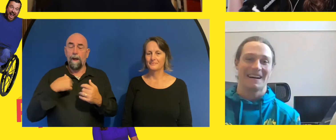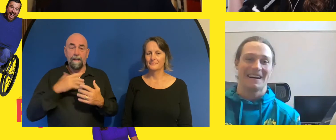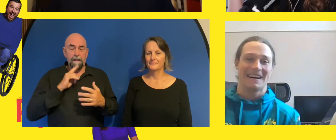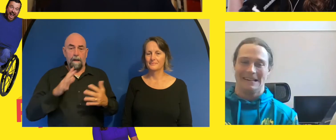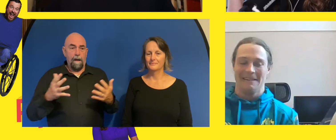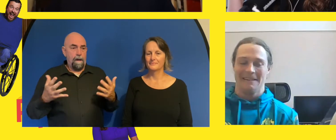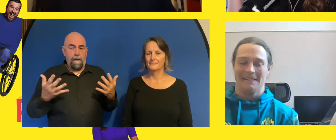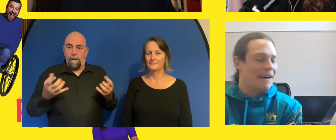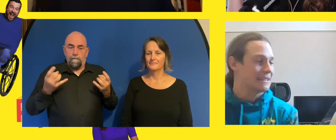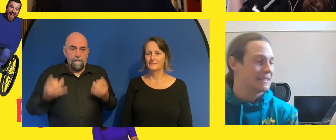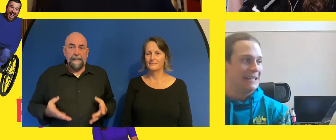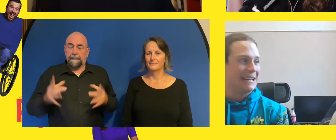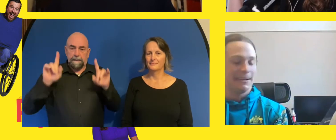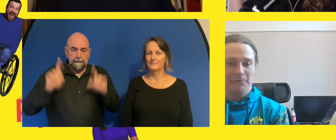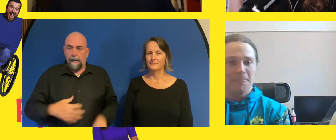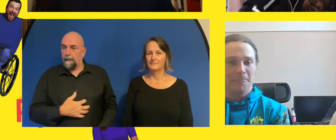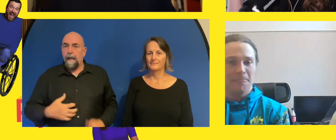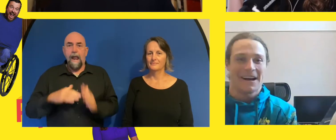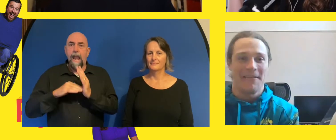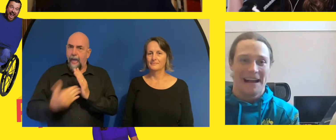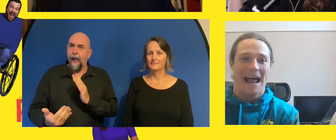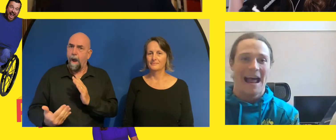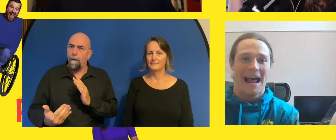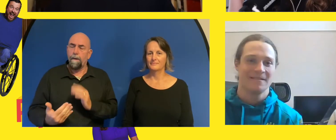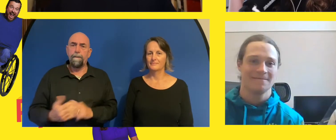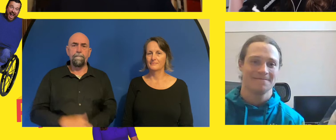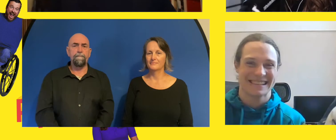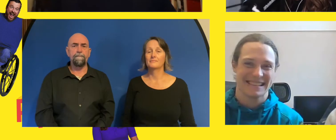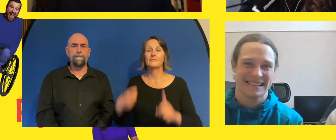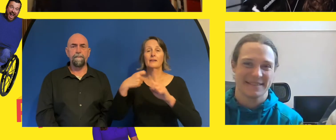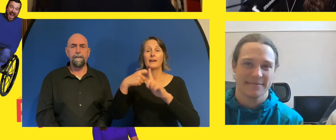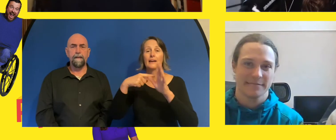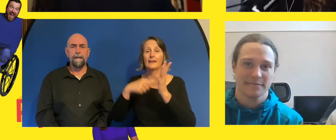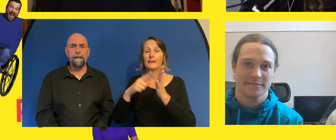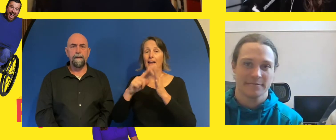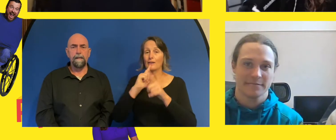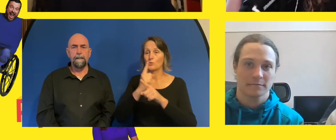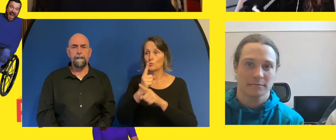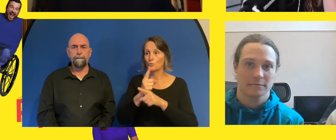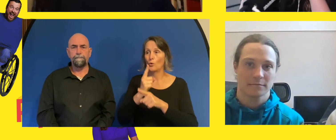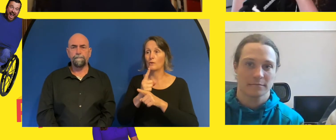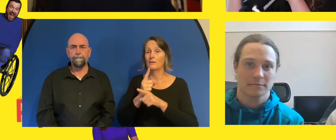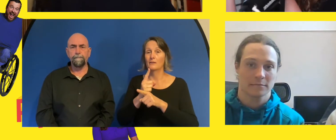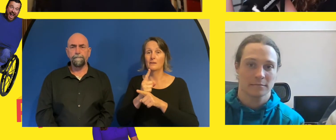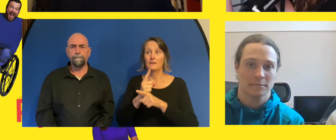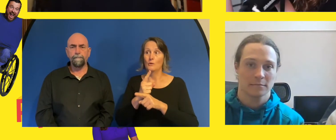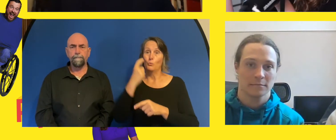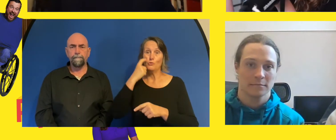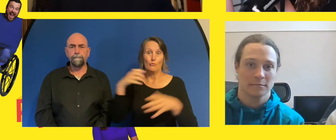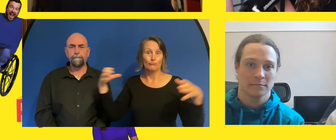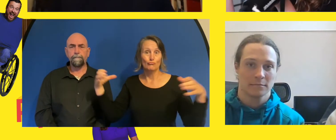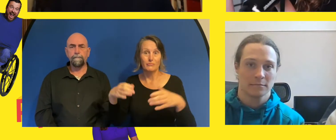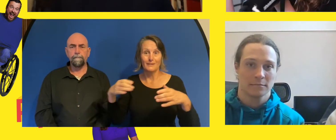we are finally here and ready to go now. I think it's probably another moment where we were all together. Perhaps some of